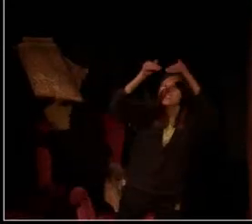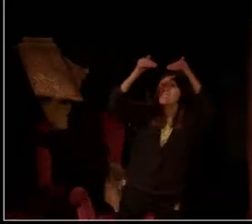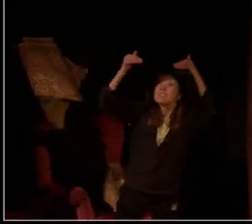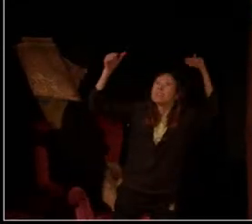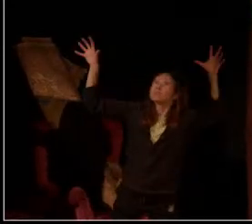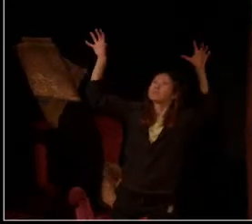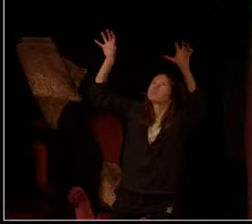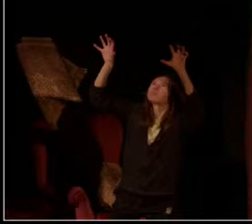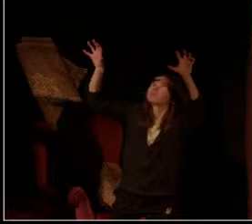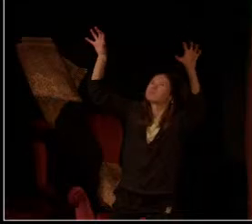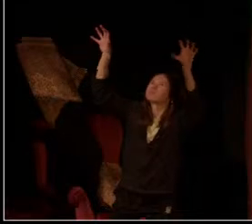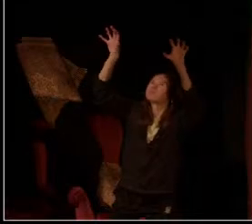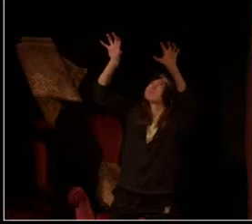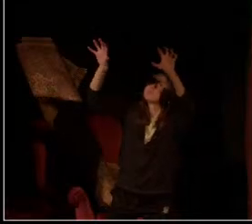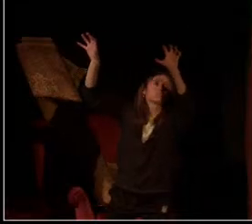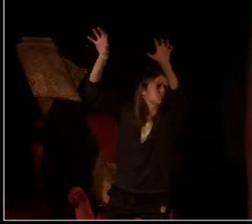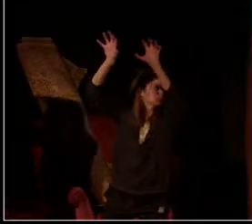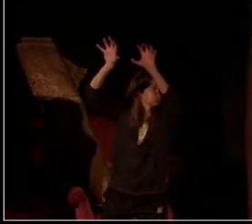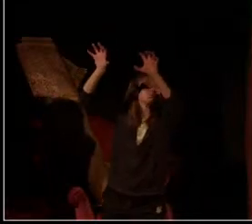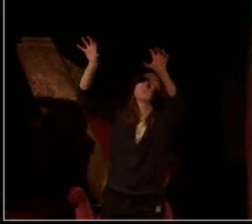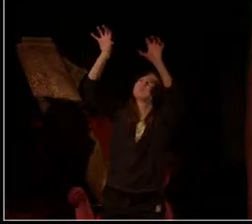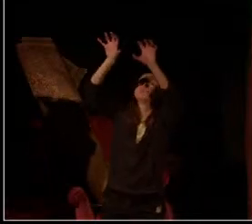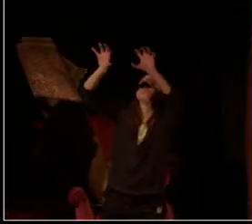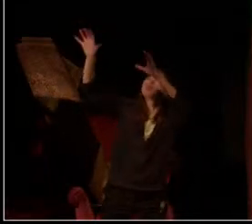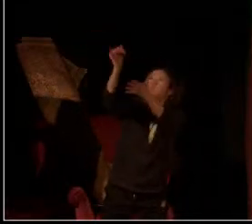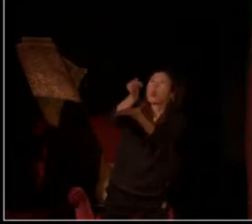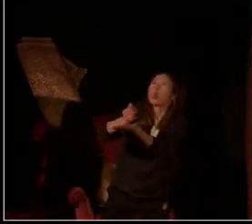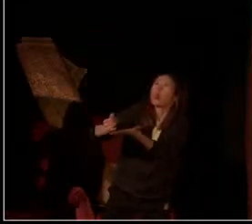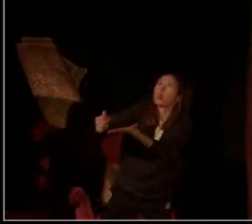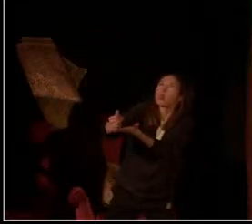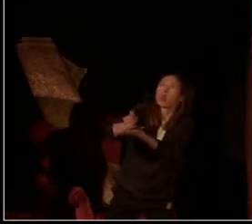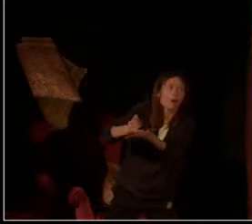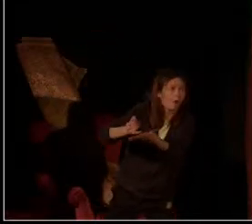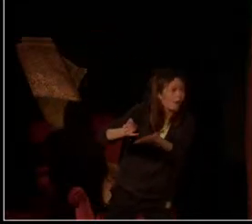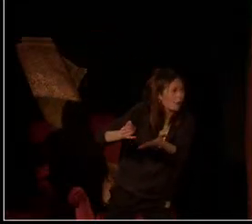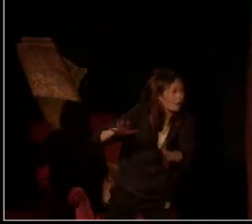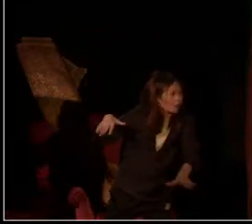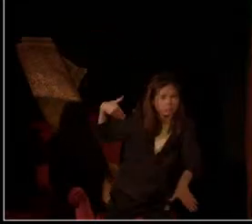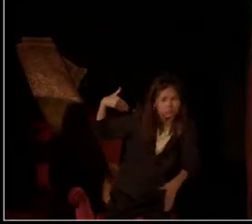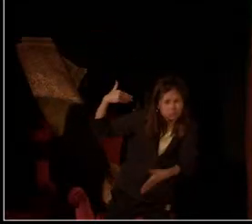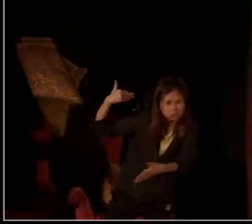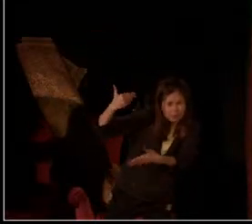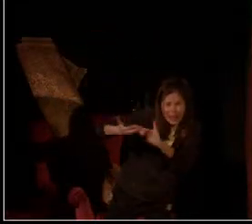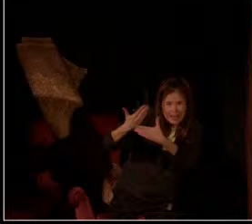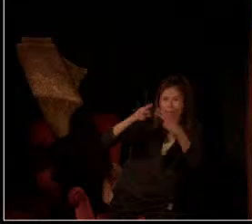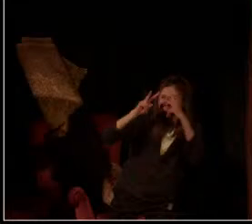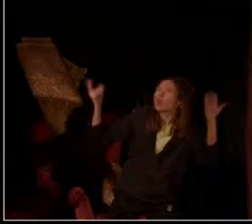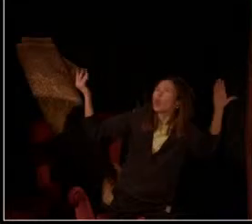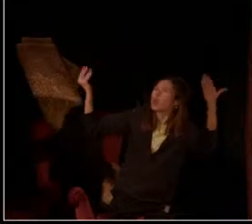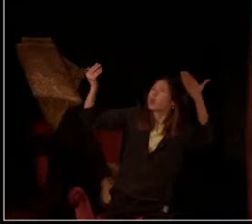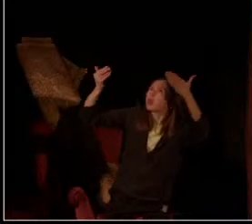more and more. I have never seen it so dim by day.